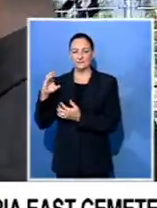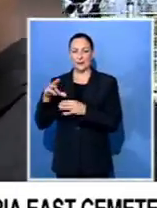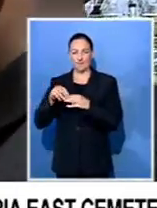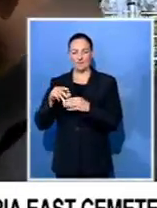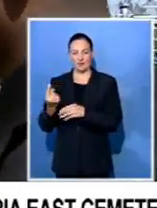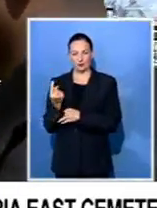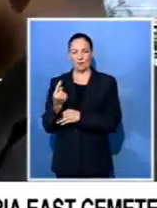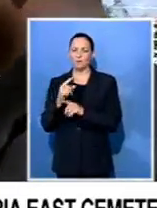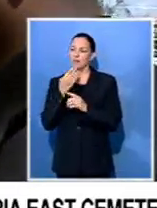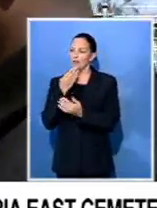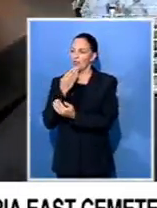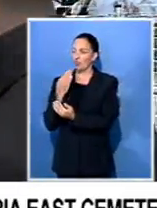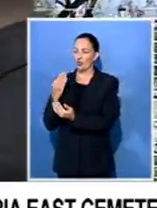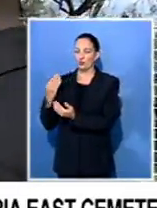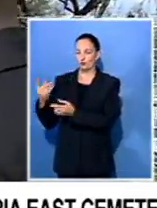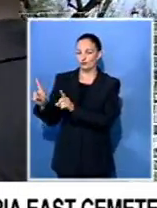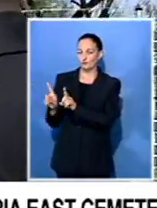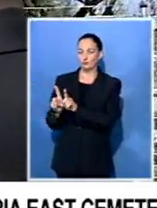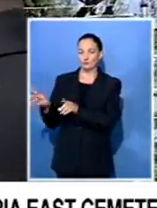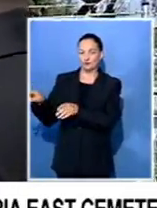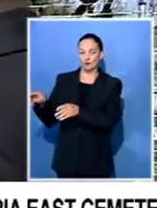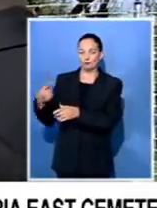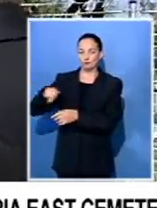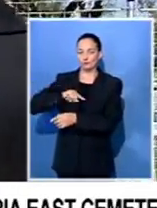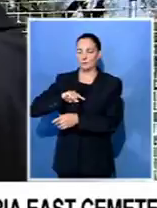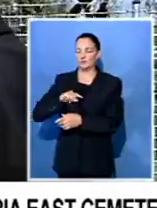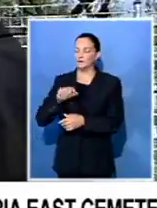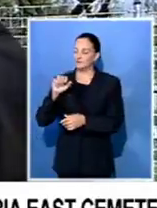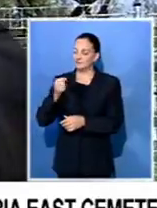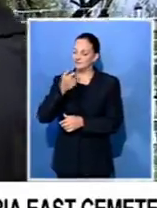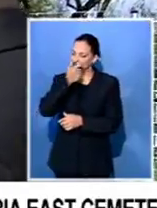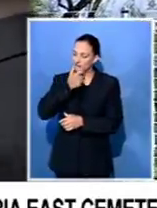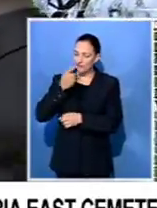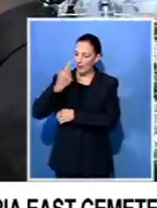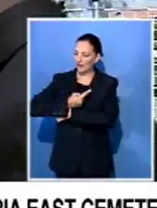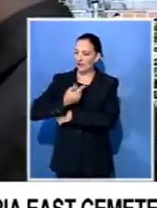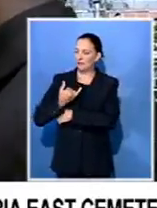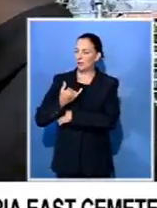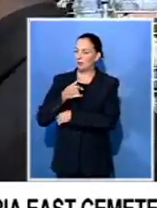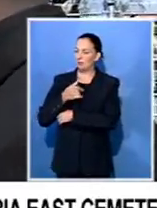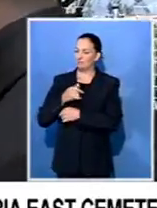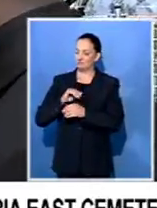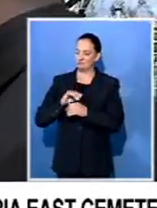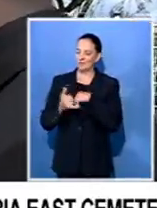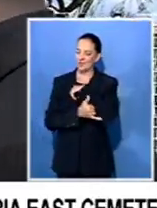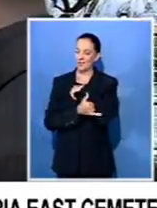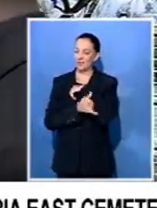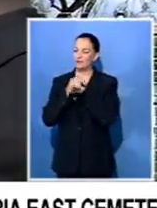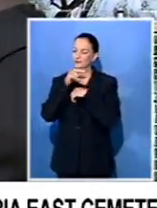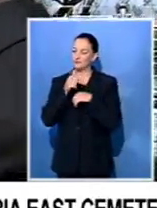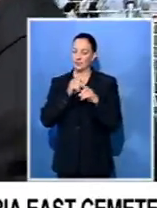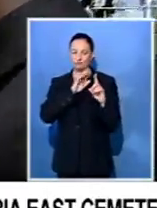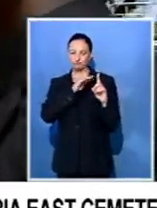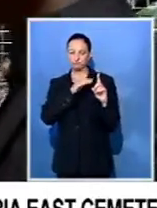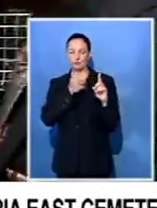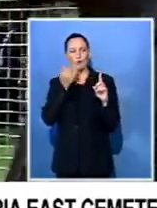Gungubele, thank you so much for joining us this afternoon. Quite a sad day as the country bids farewell to quote-unquote gentle